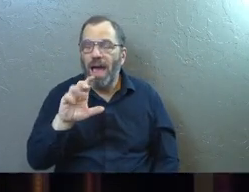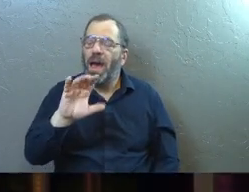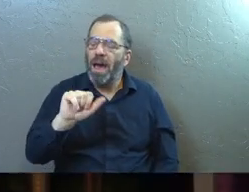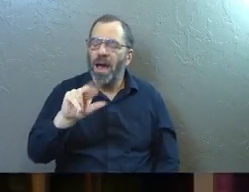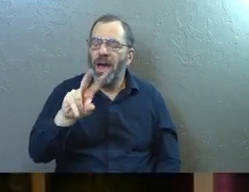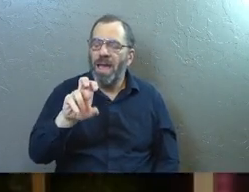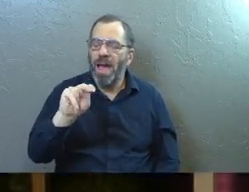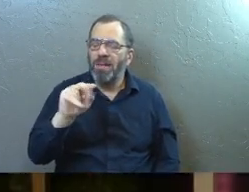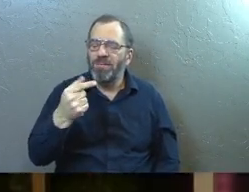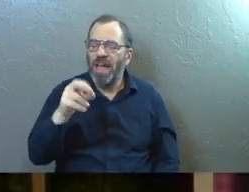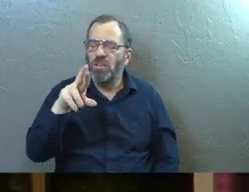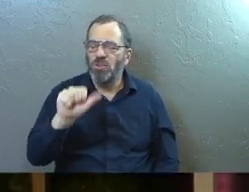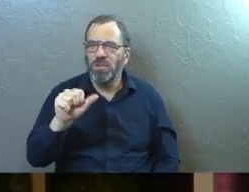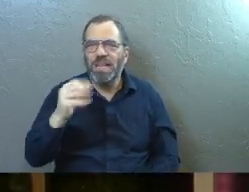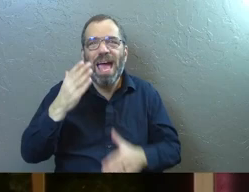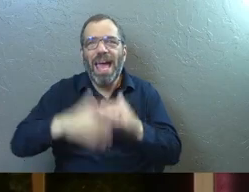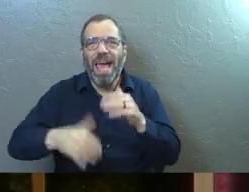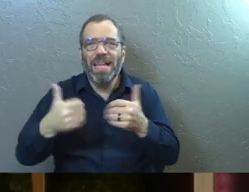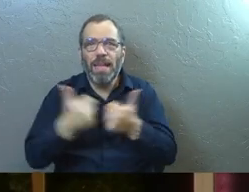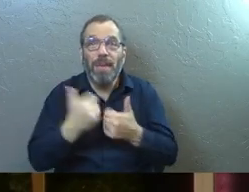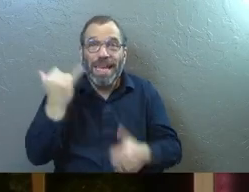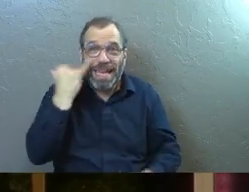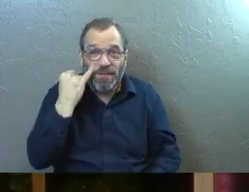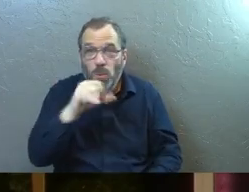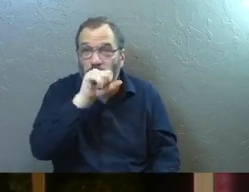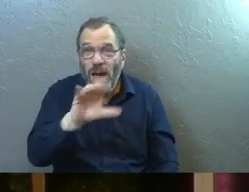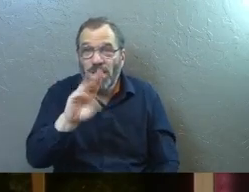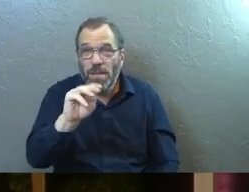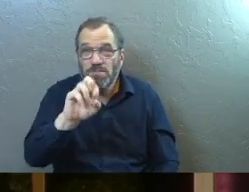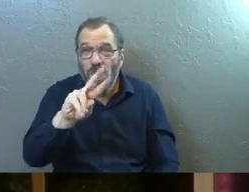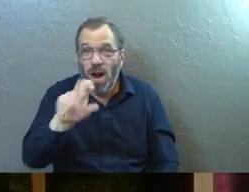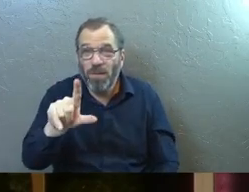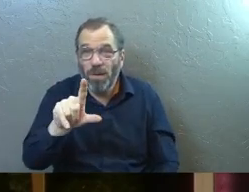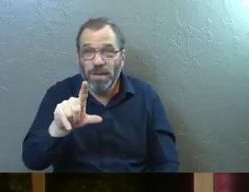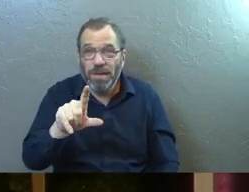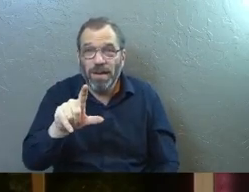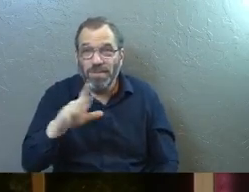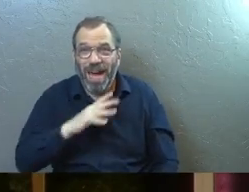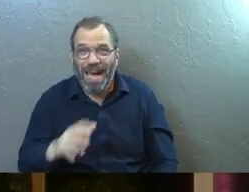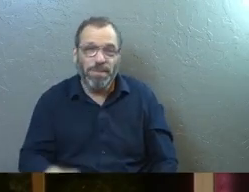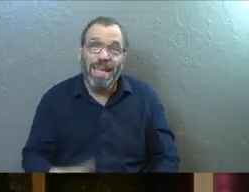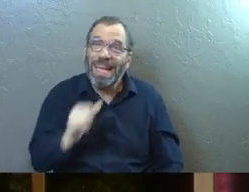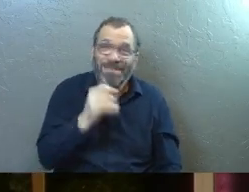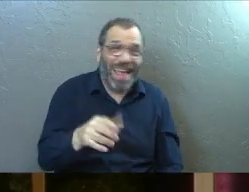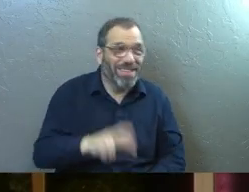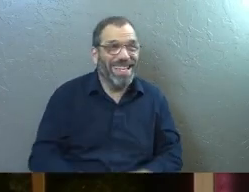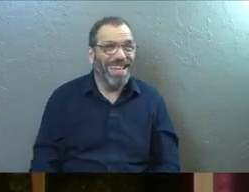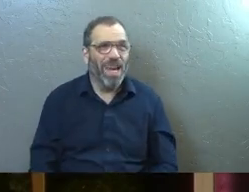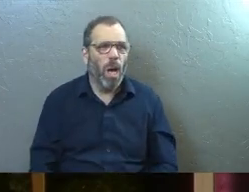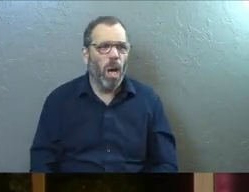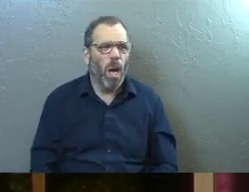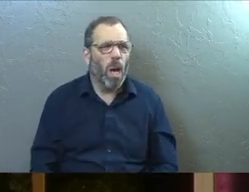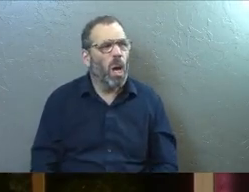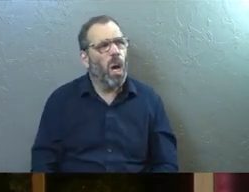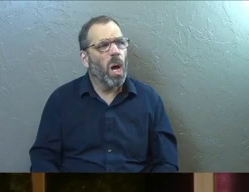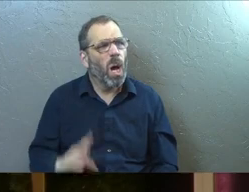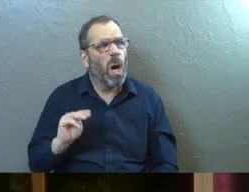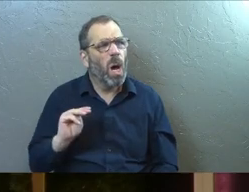okay? If you're a Marvel movie fan in here, you're good, track with me. If you're not, I'll see you in a couple minutes, okay, when I'm done with this